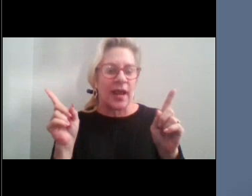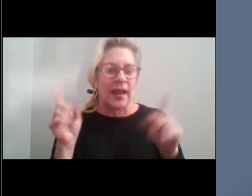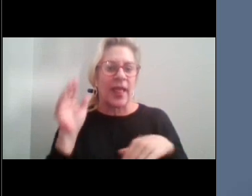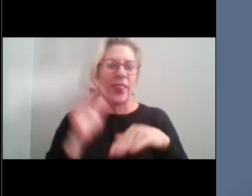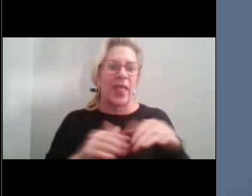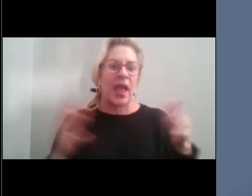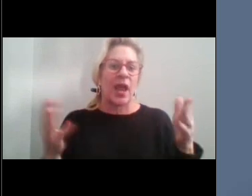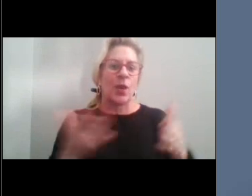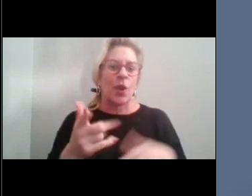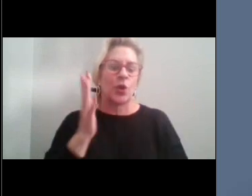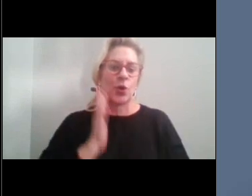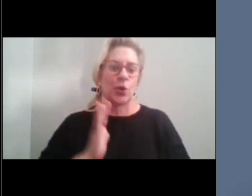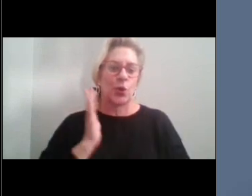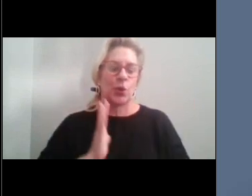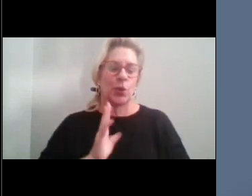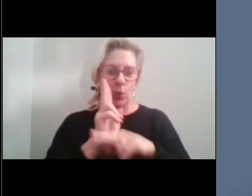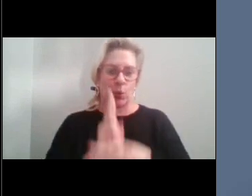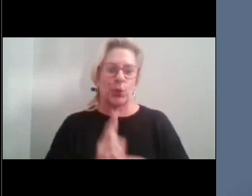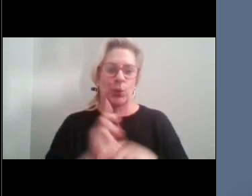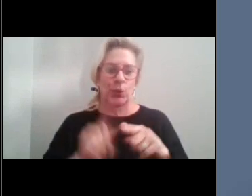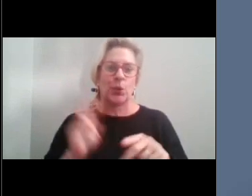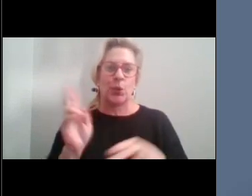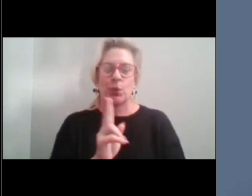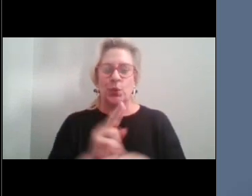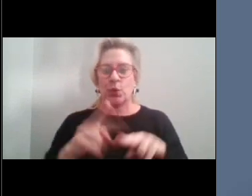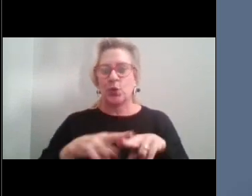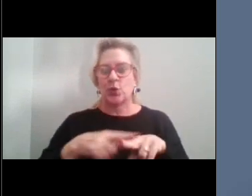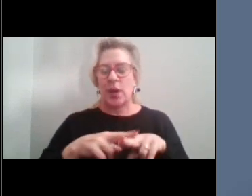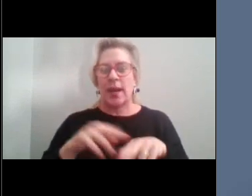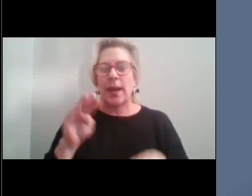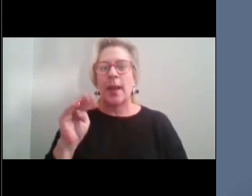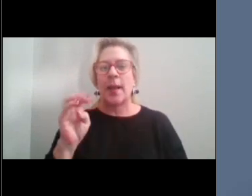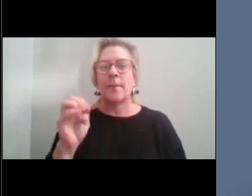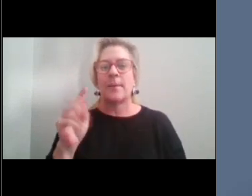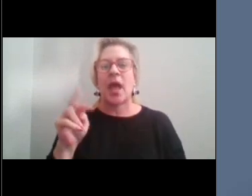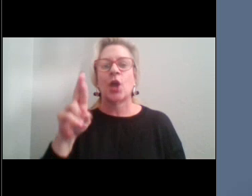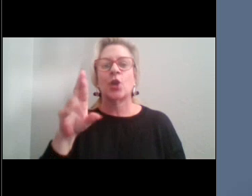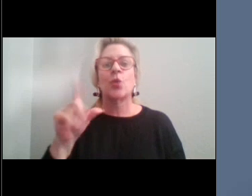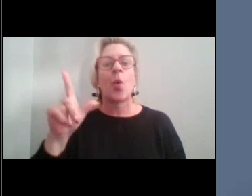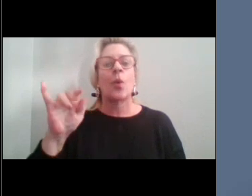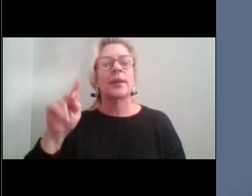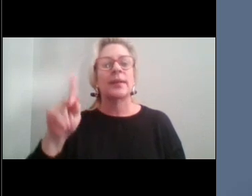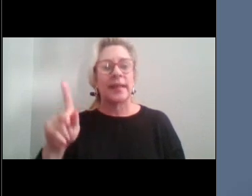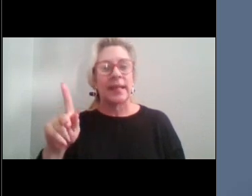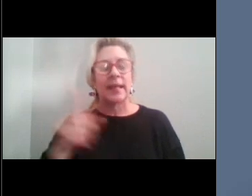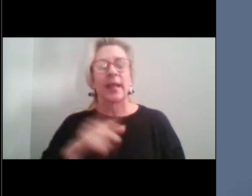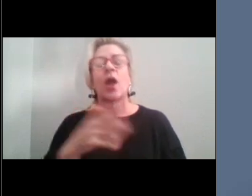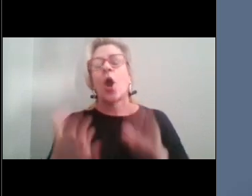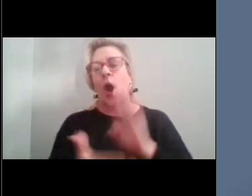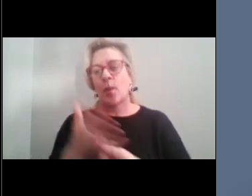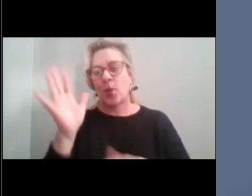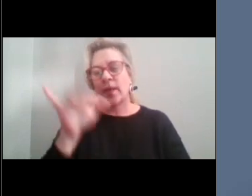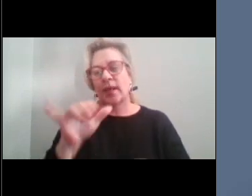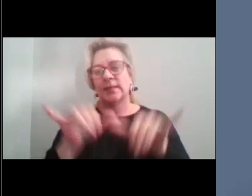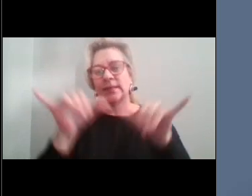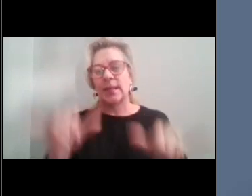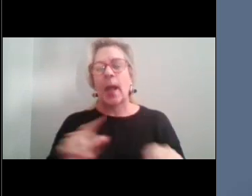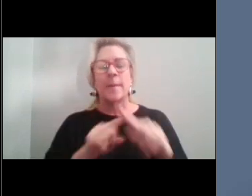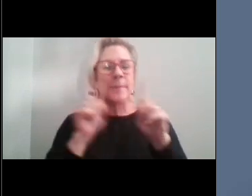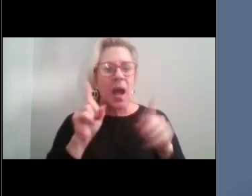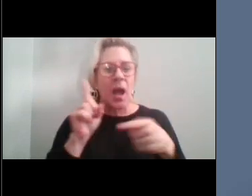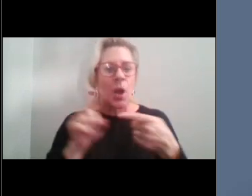we traditionally run on the Metrolink system. Metrolink is operating this system. But when we started the environmental on